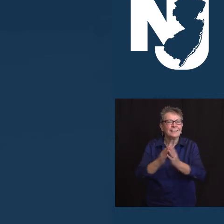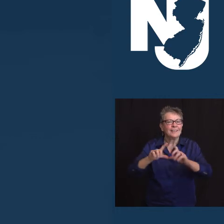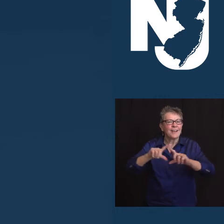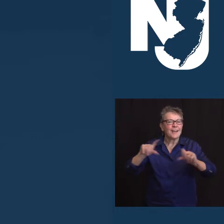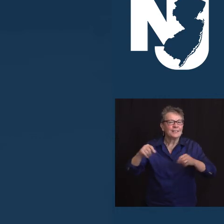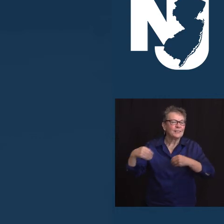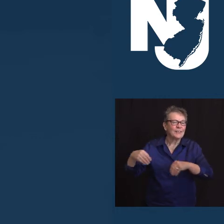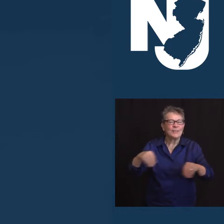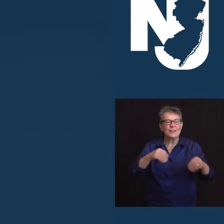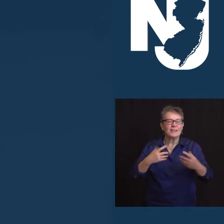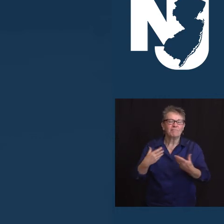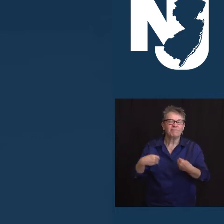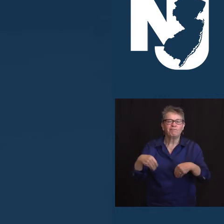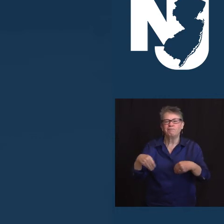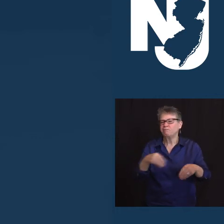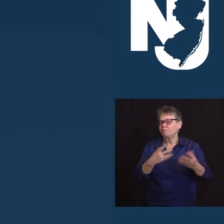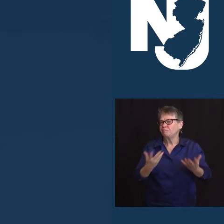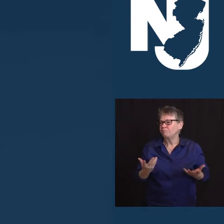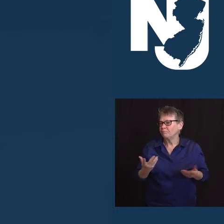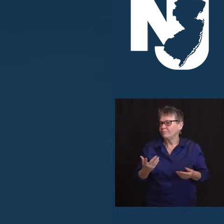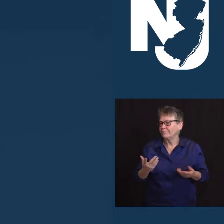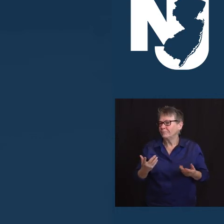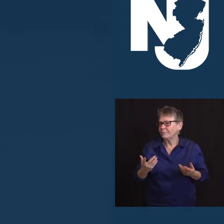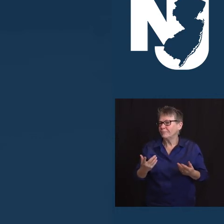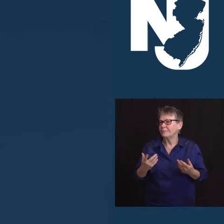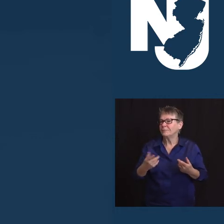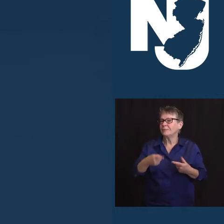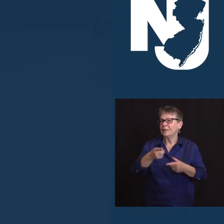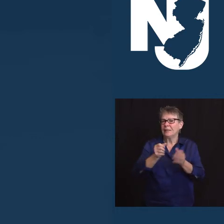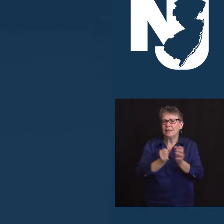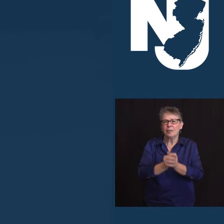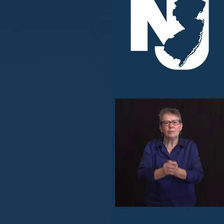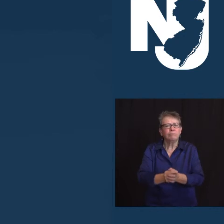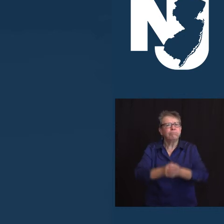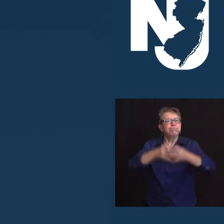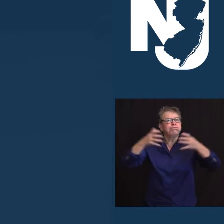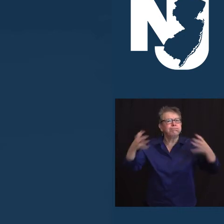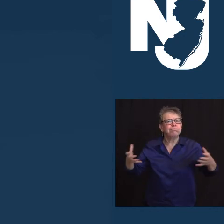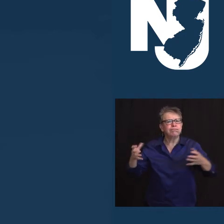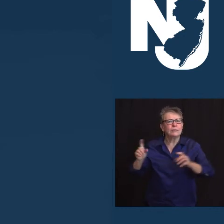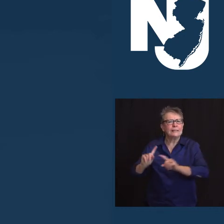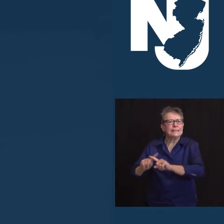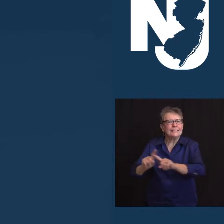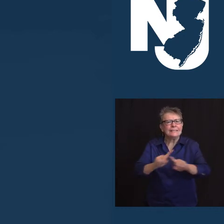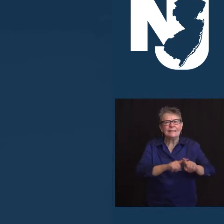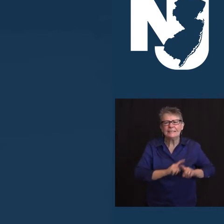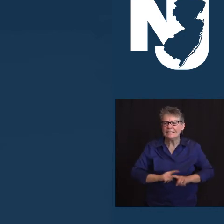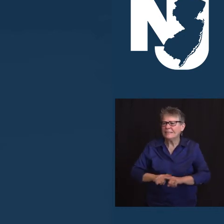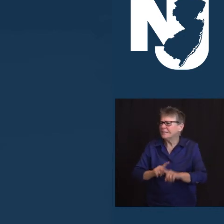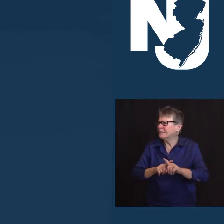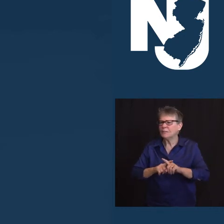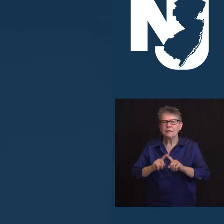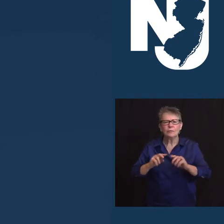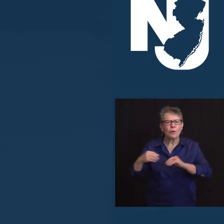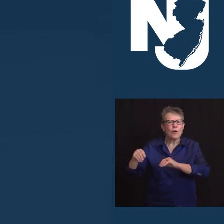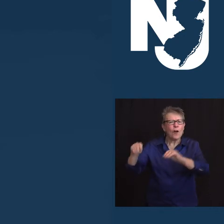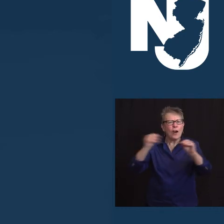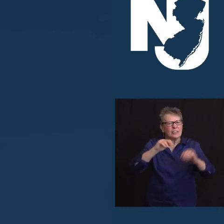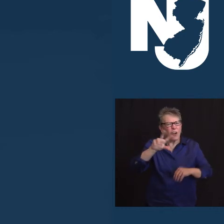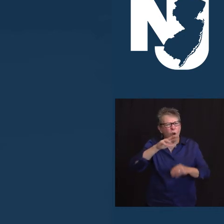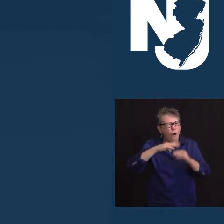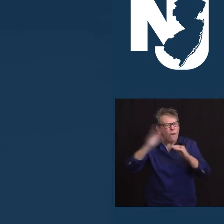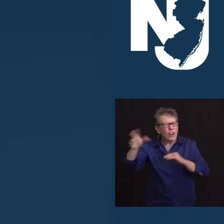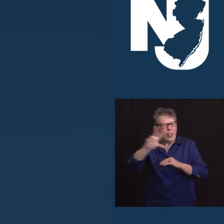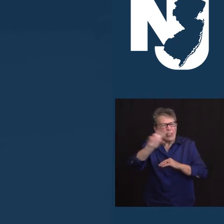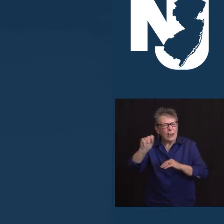expand to 30 locations up and down the East Coast. His business days behind him, Bill spent his retirement on the golf course